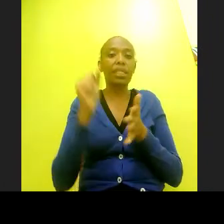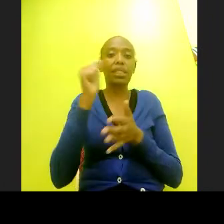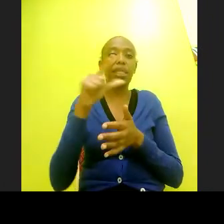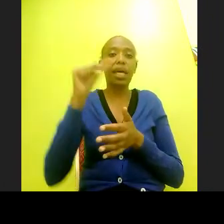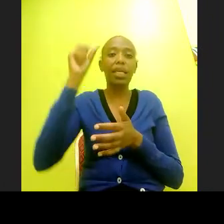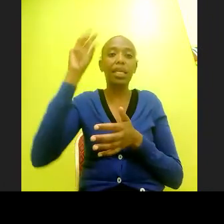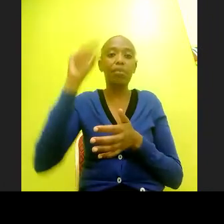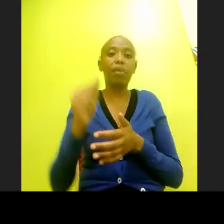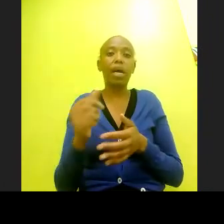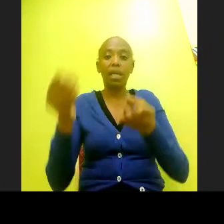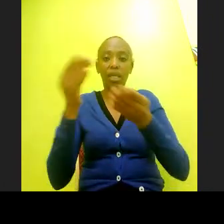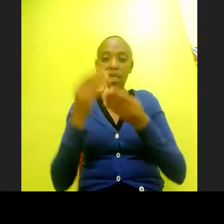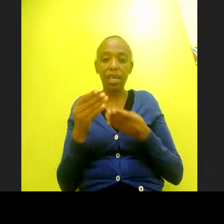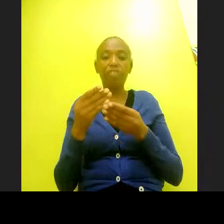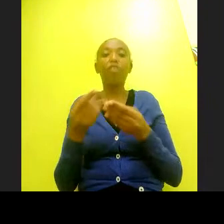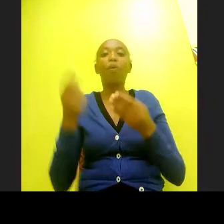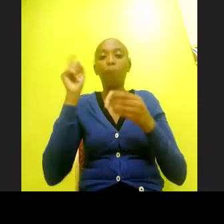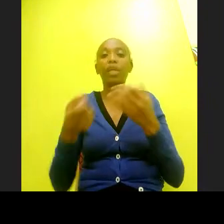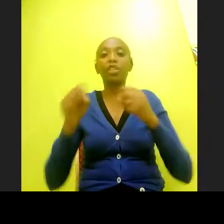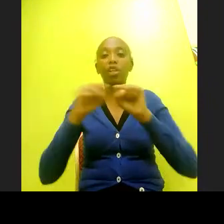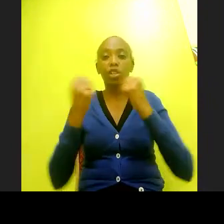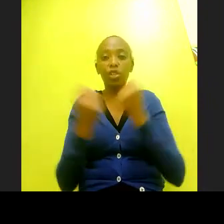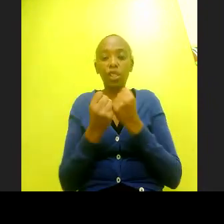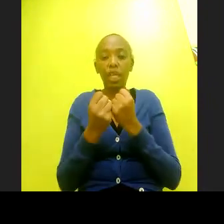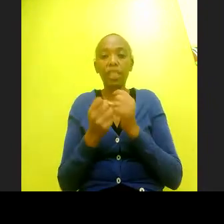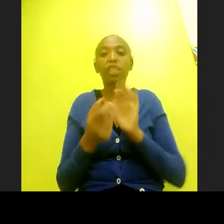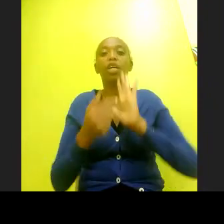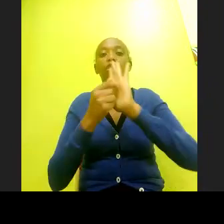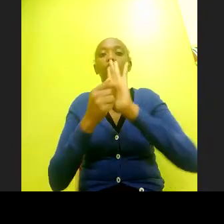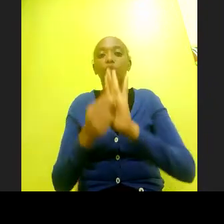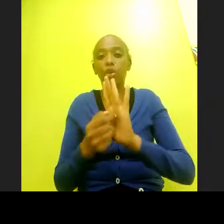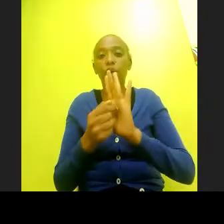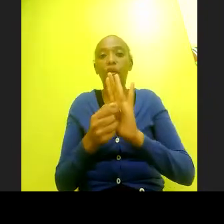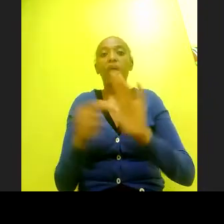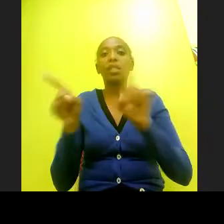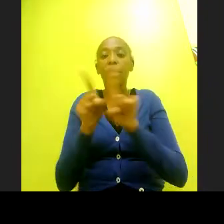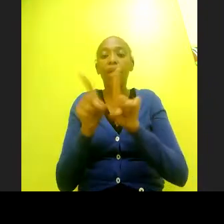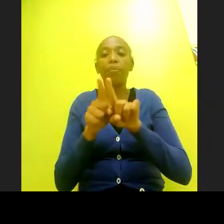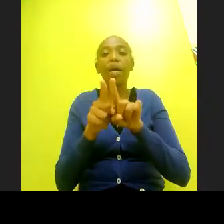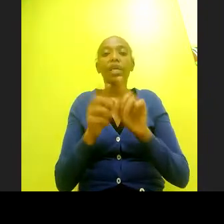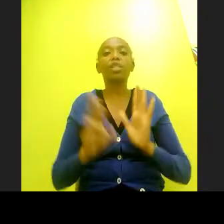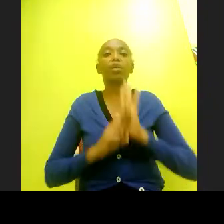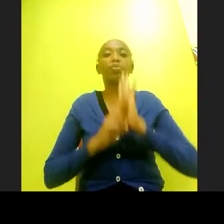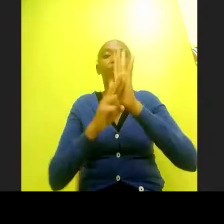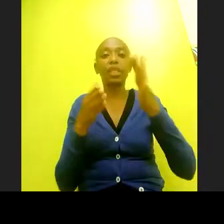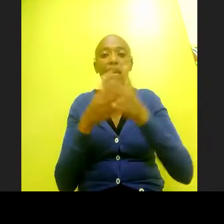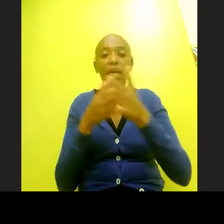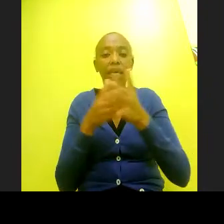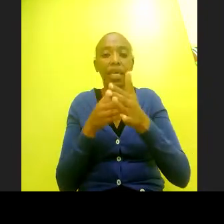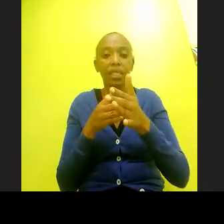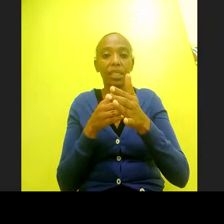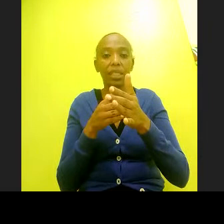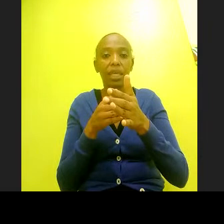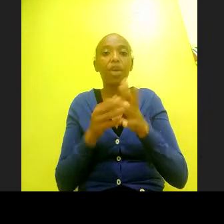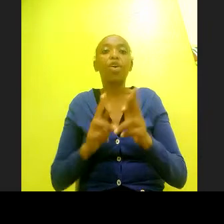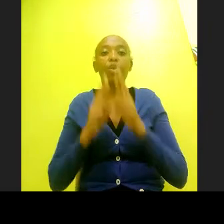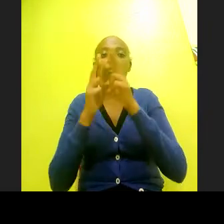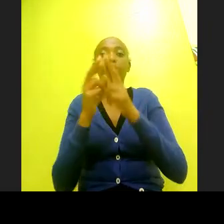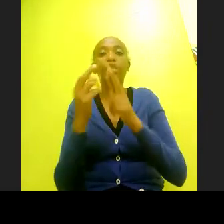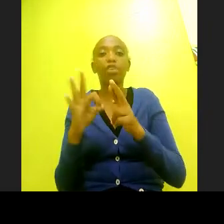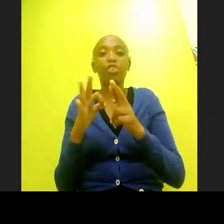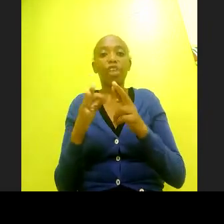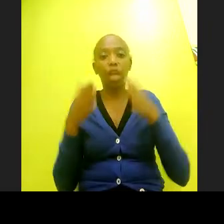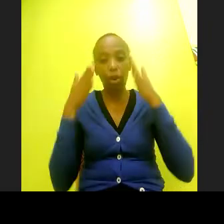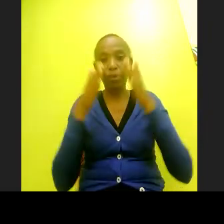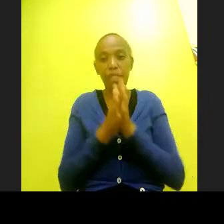and commitment makers to serve as indicators as they also report against their yearly reporting for their commitments.